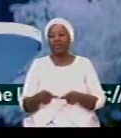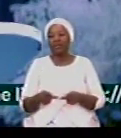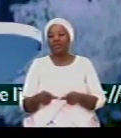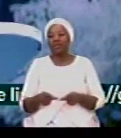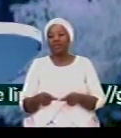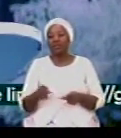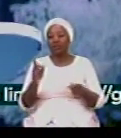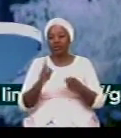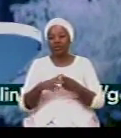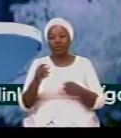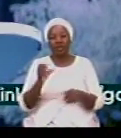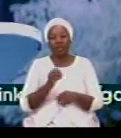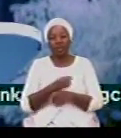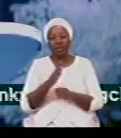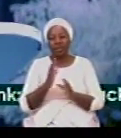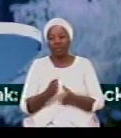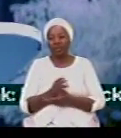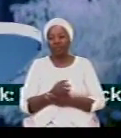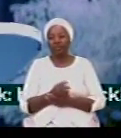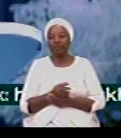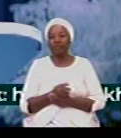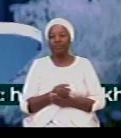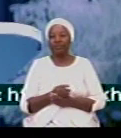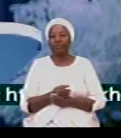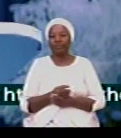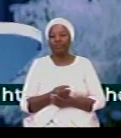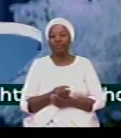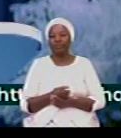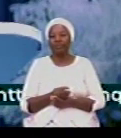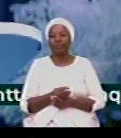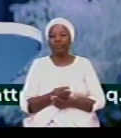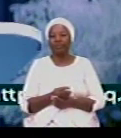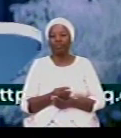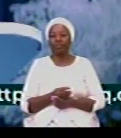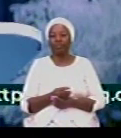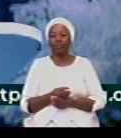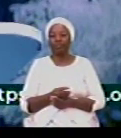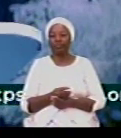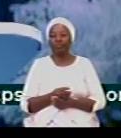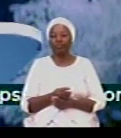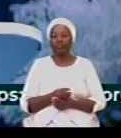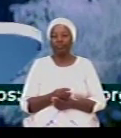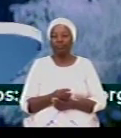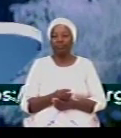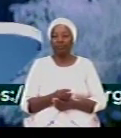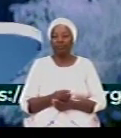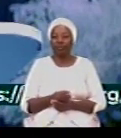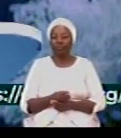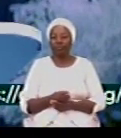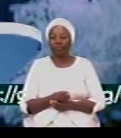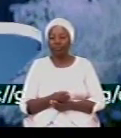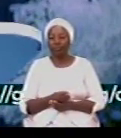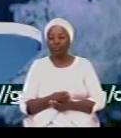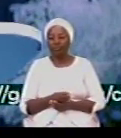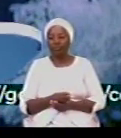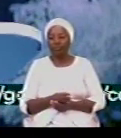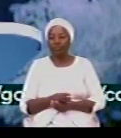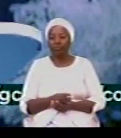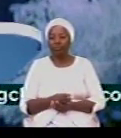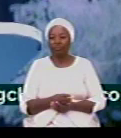the particular popular place close to you or the popular compound where you